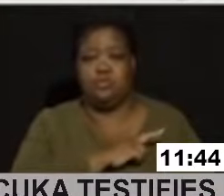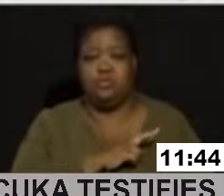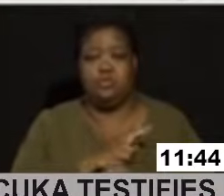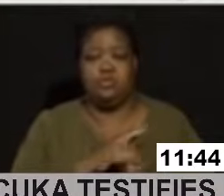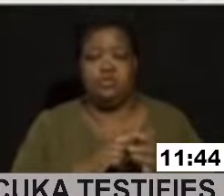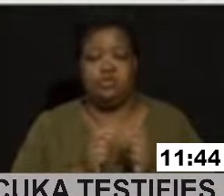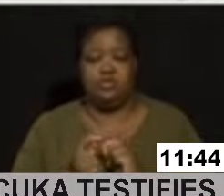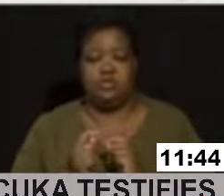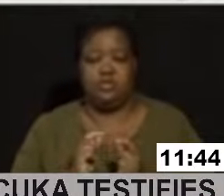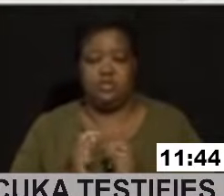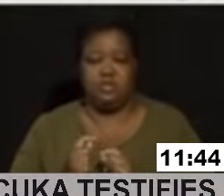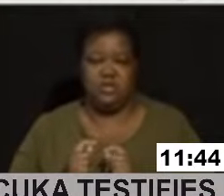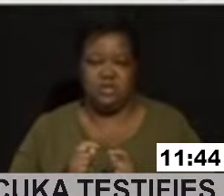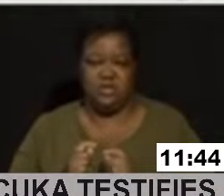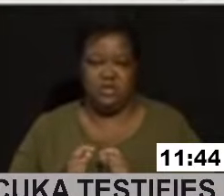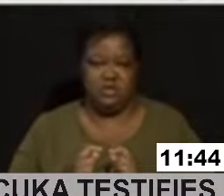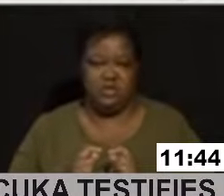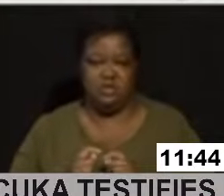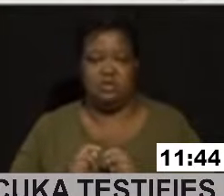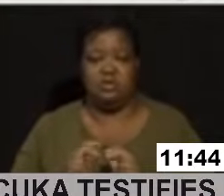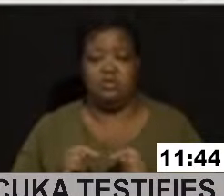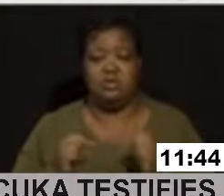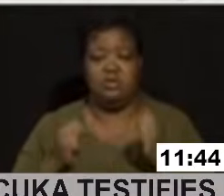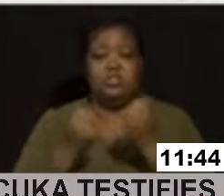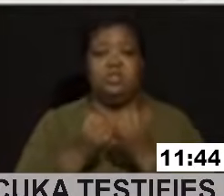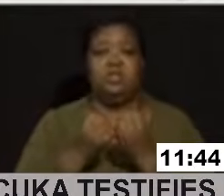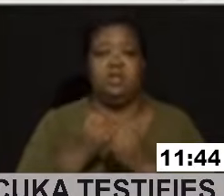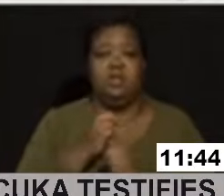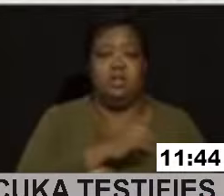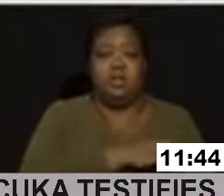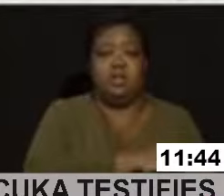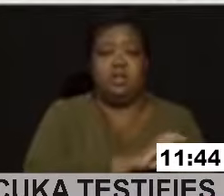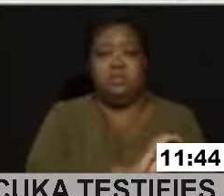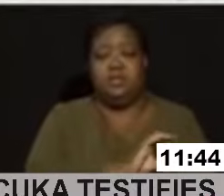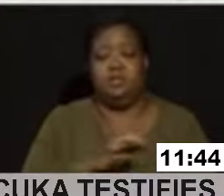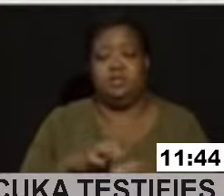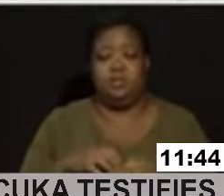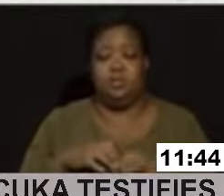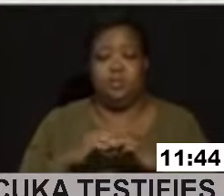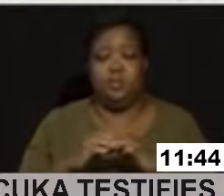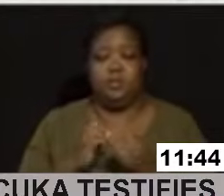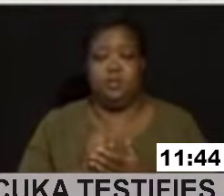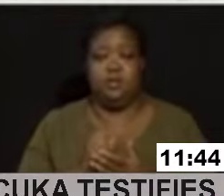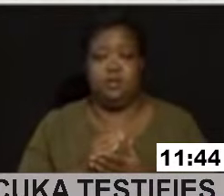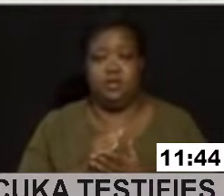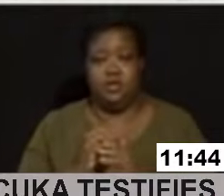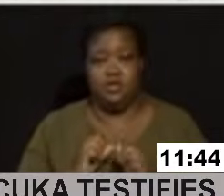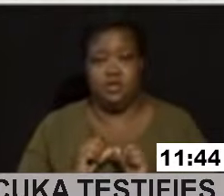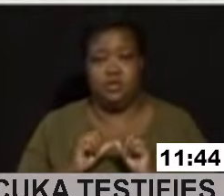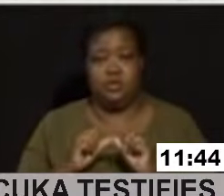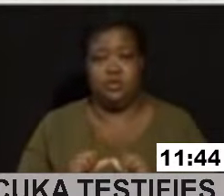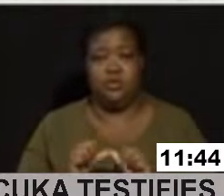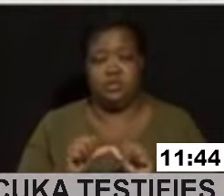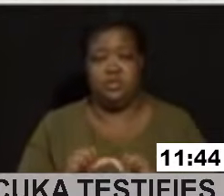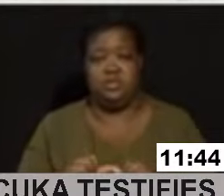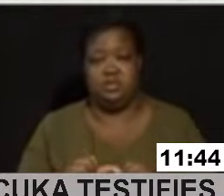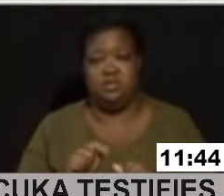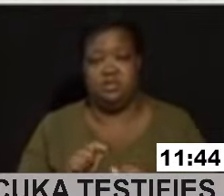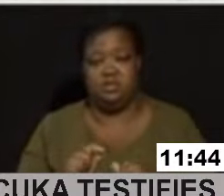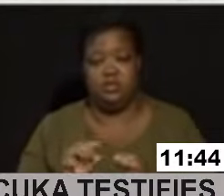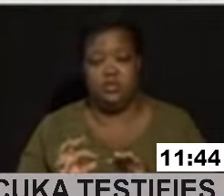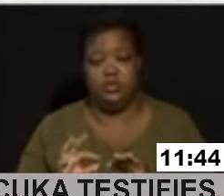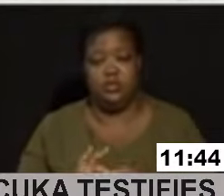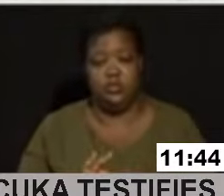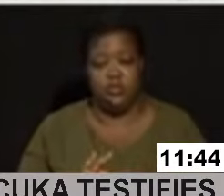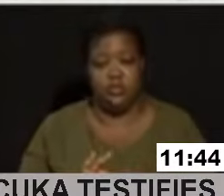evolving, necessary to build national capacity, ensure consistency, establish specialized units, restore public